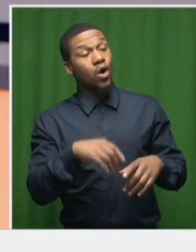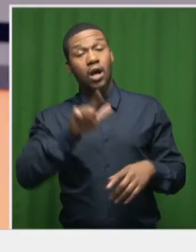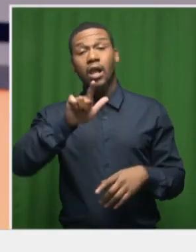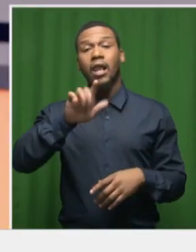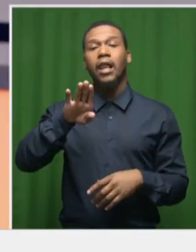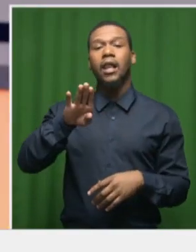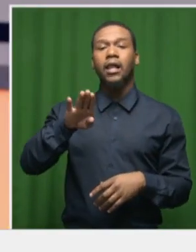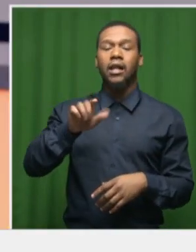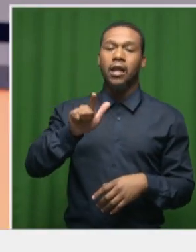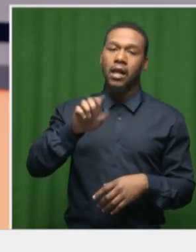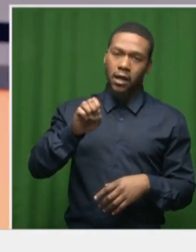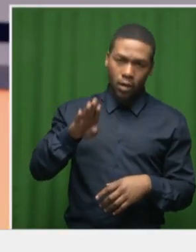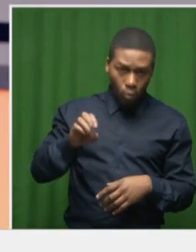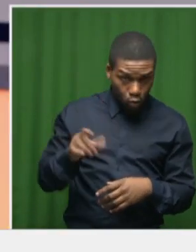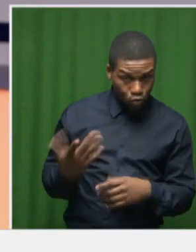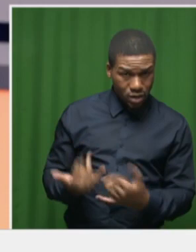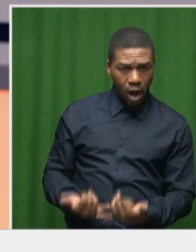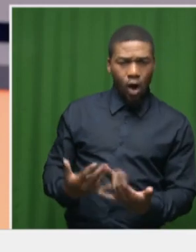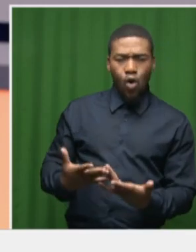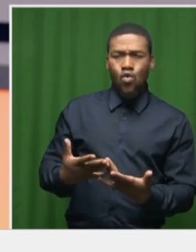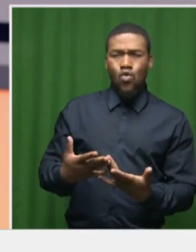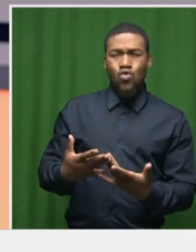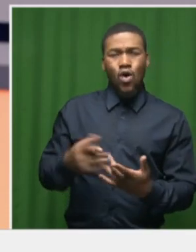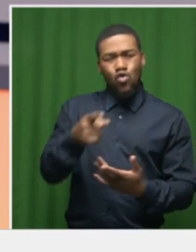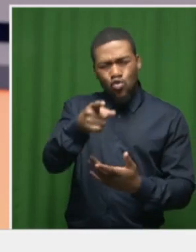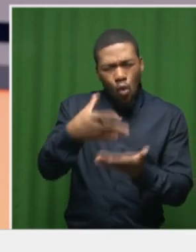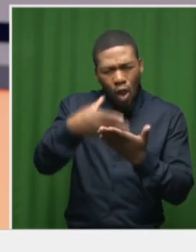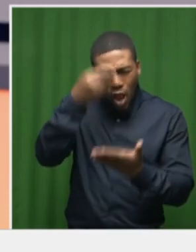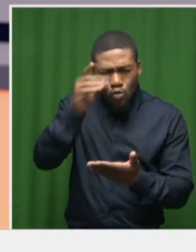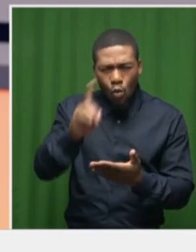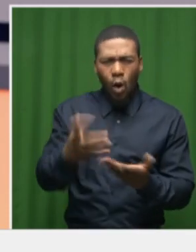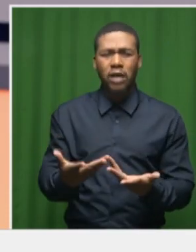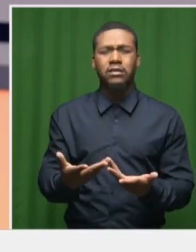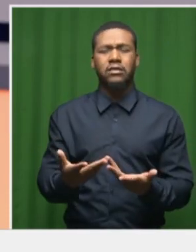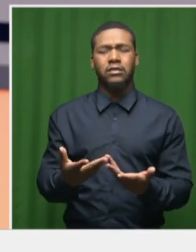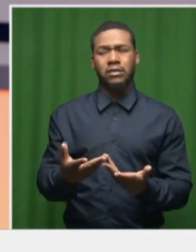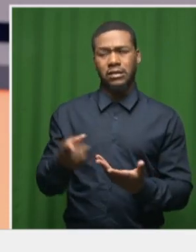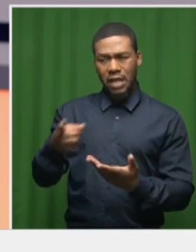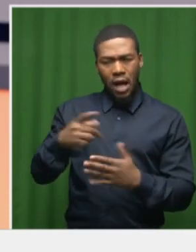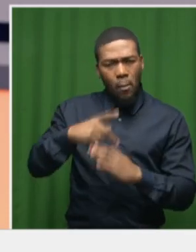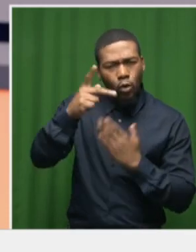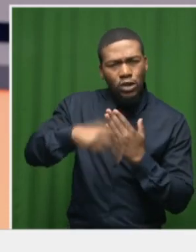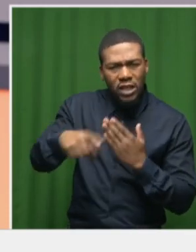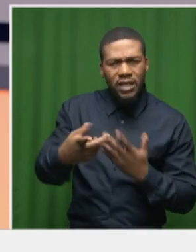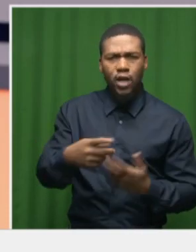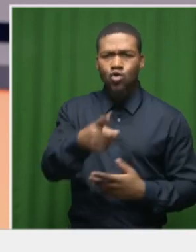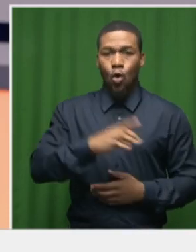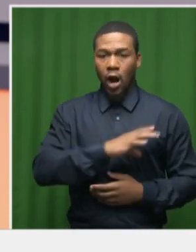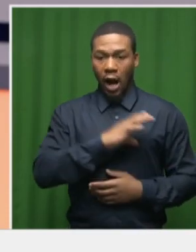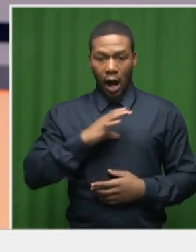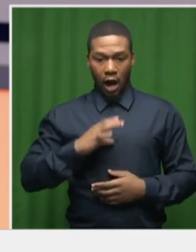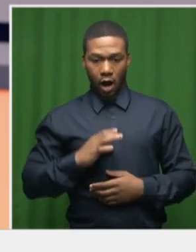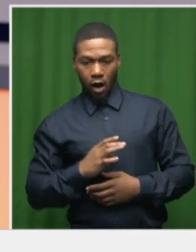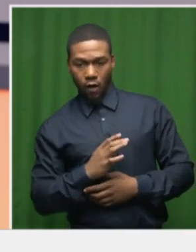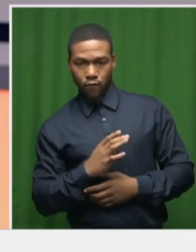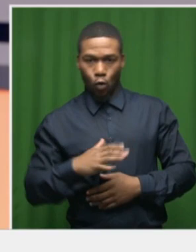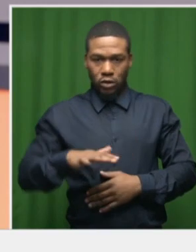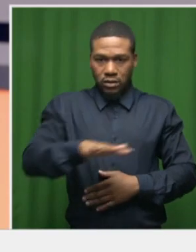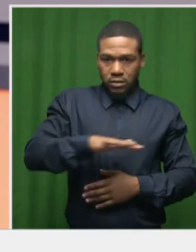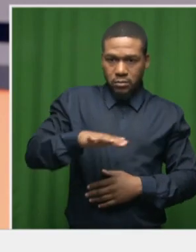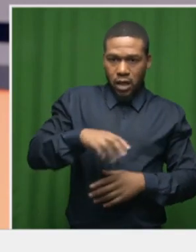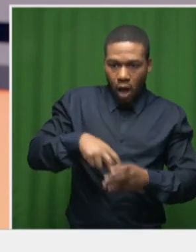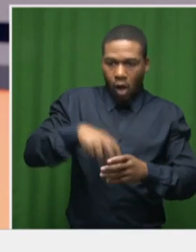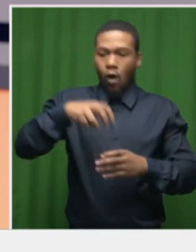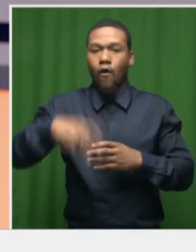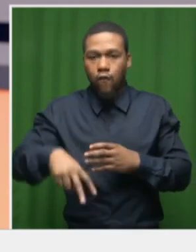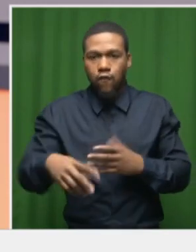what lessons came with working on this particular project outside of your comfort zone. Wool, you're exploring wool and this different textile, but what